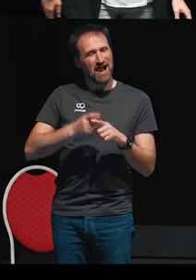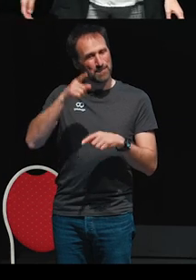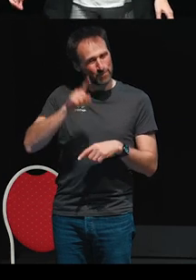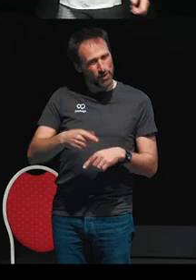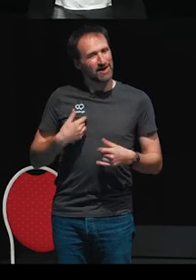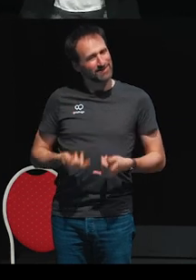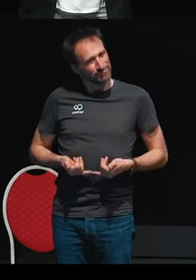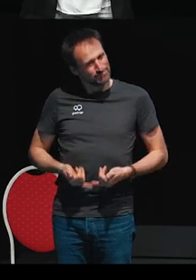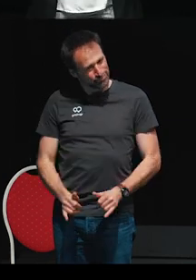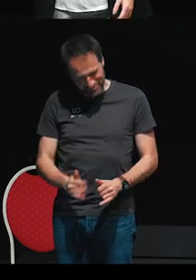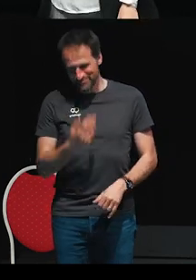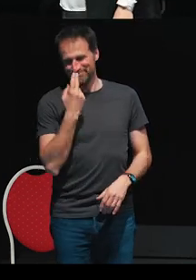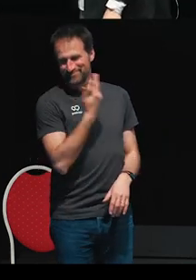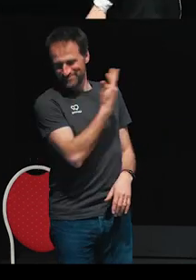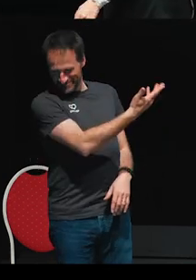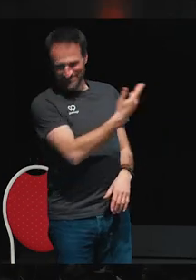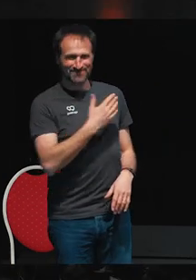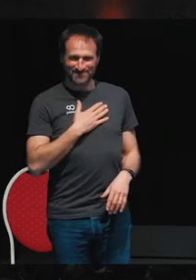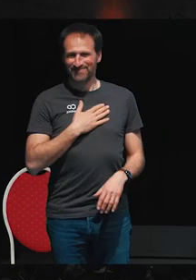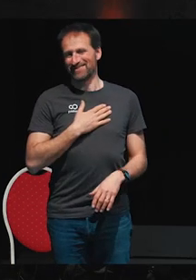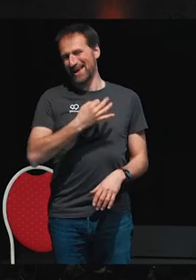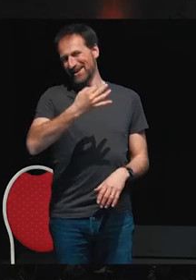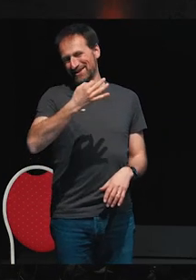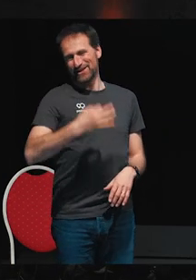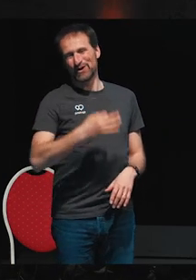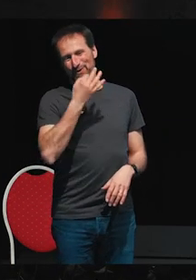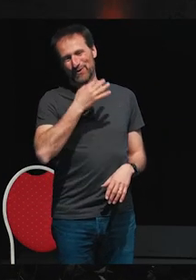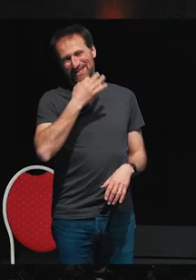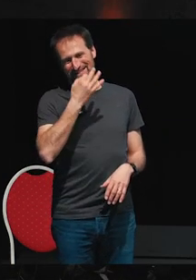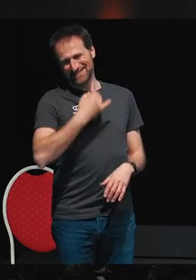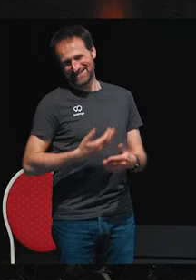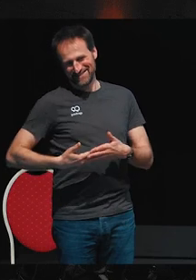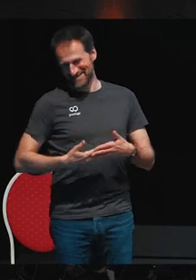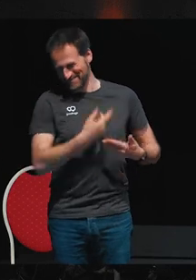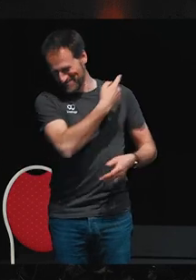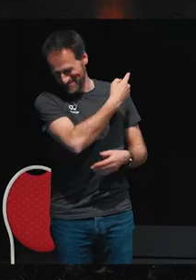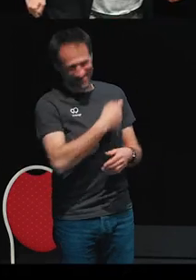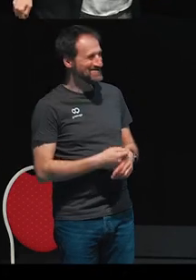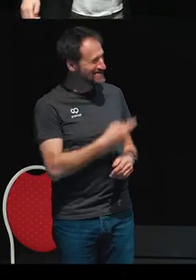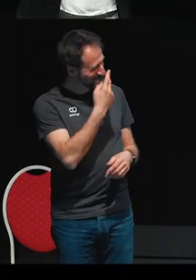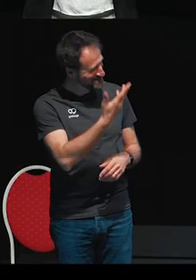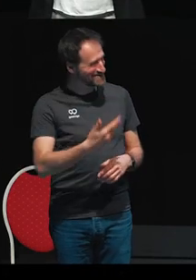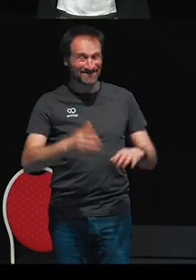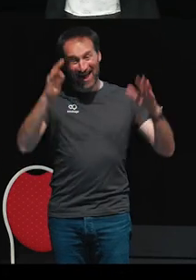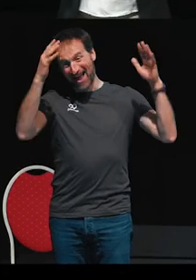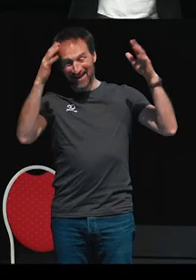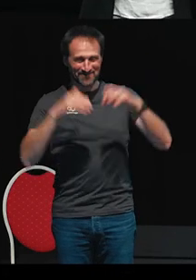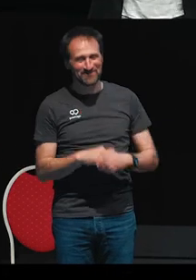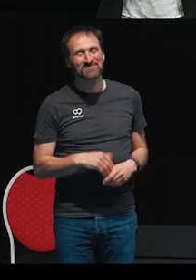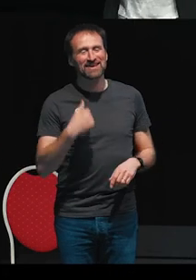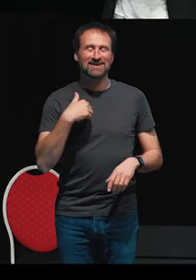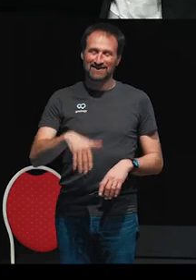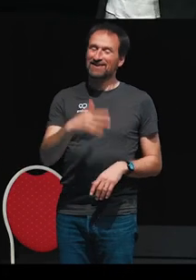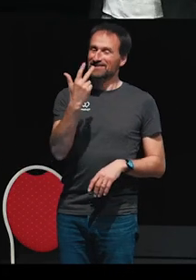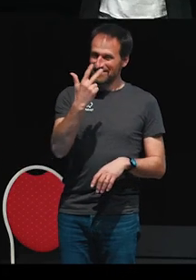is, you see a picture of my youngest child over here. Yeah. I have